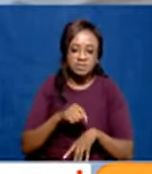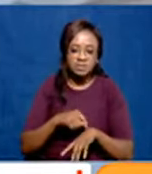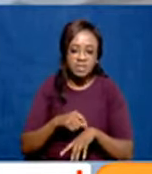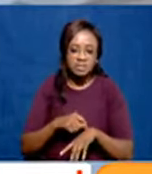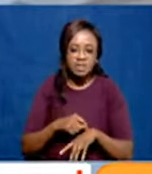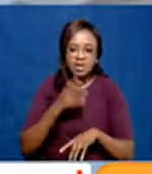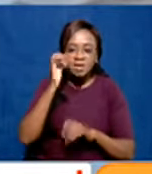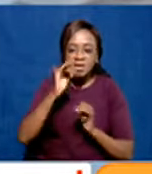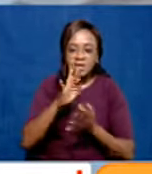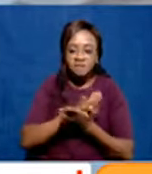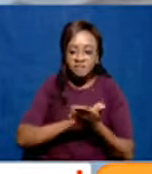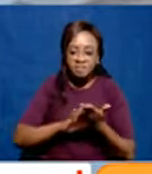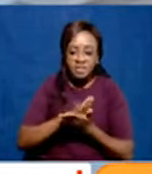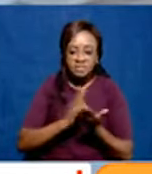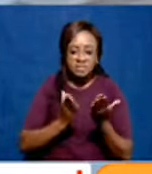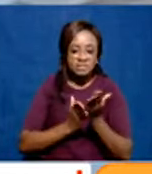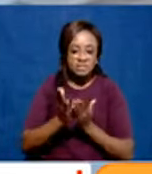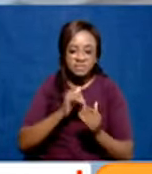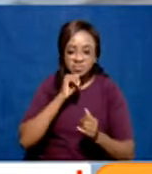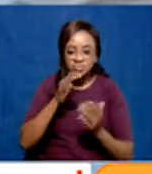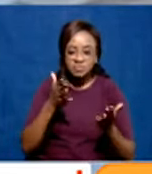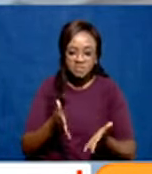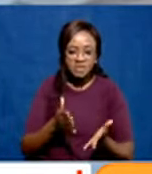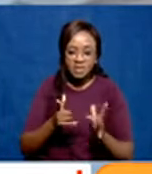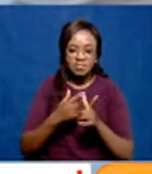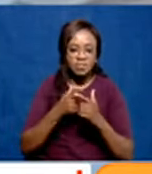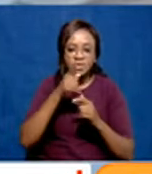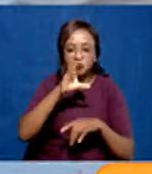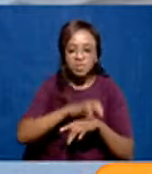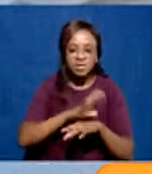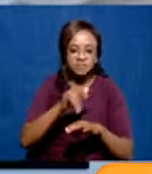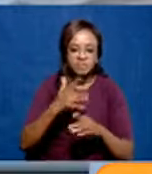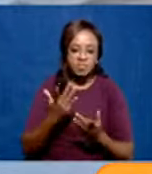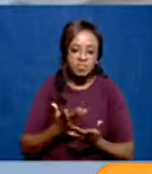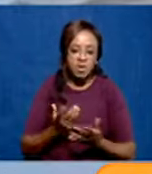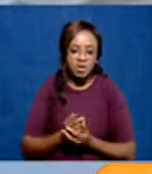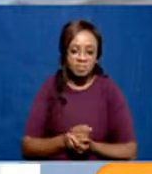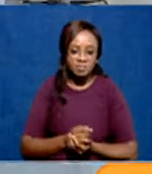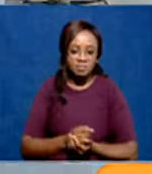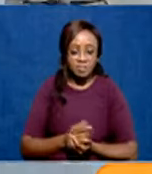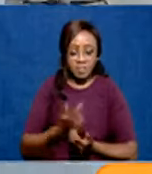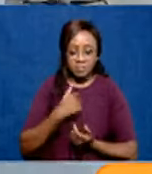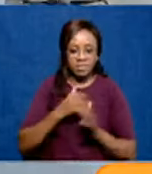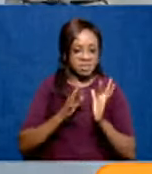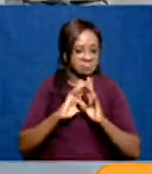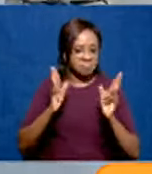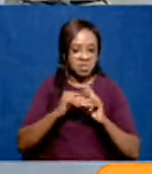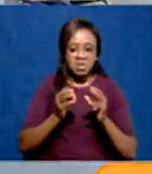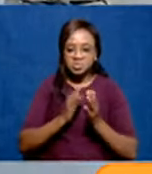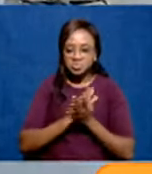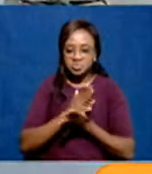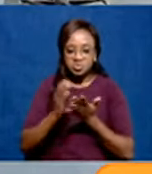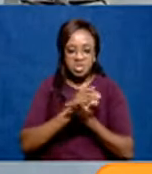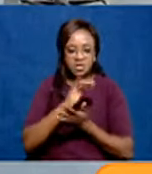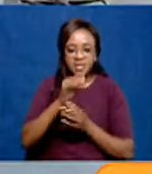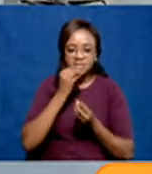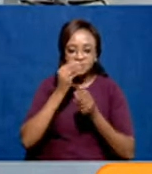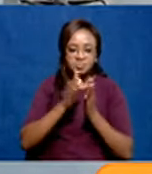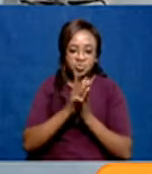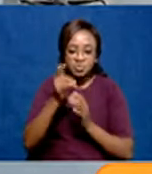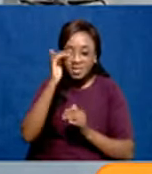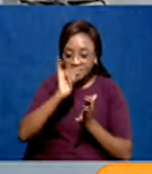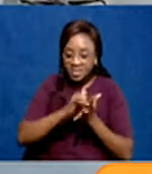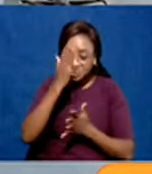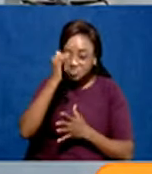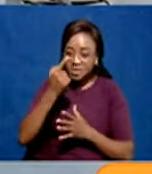services are not available at the entry point, where are you going to get them? Okay. I would be more than willing to share that information with you. And that's why I'm saying this public participation, yeah,